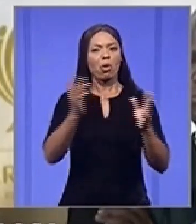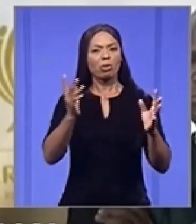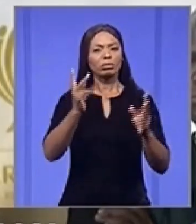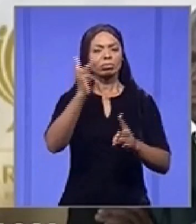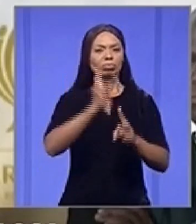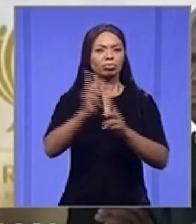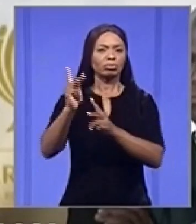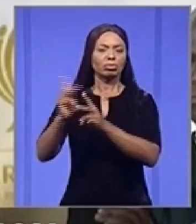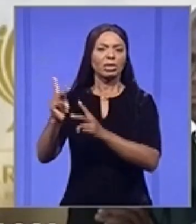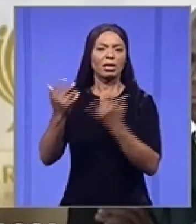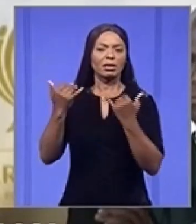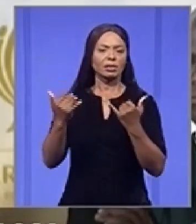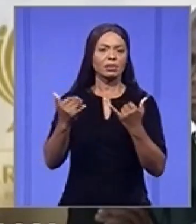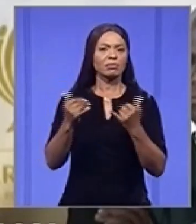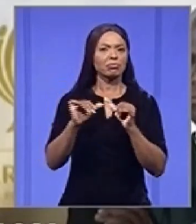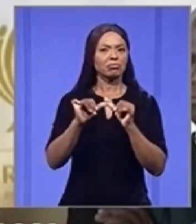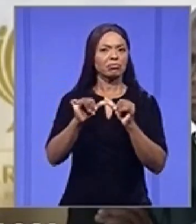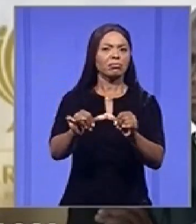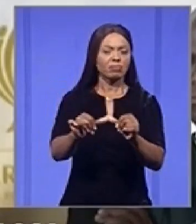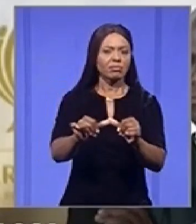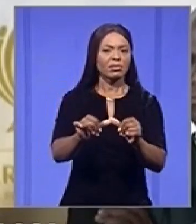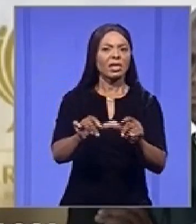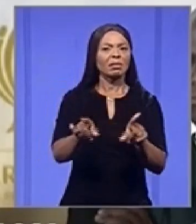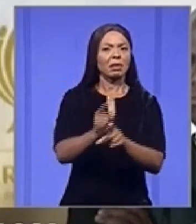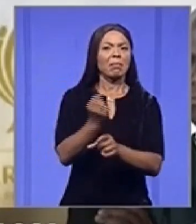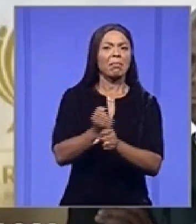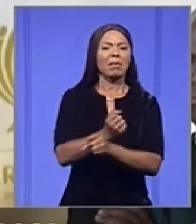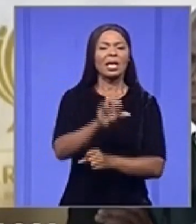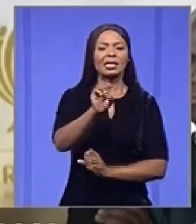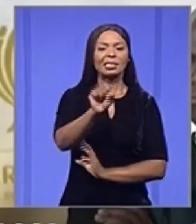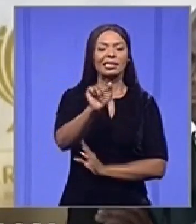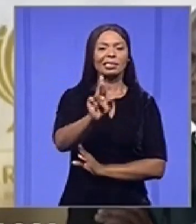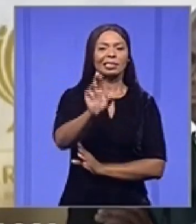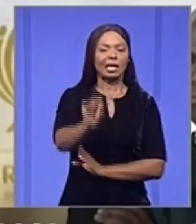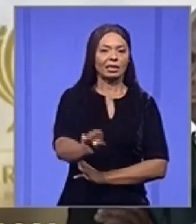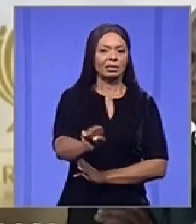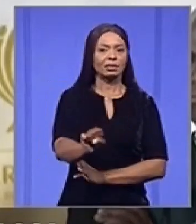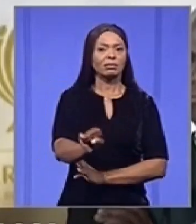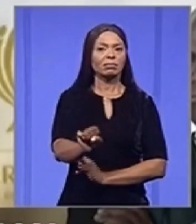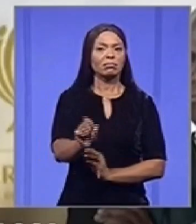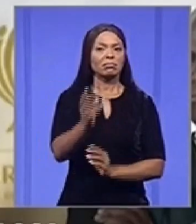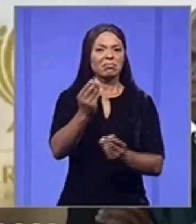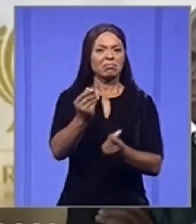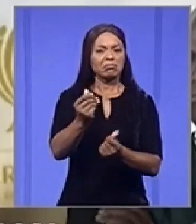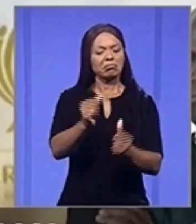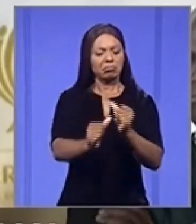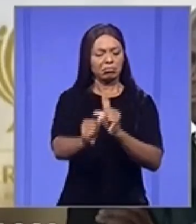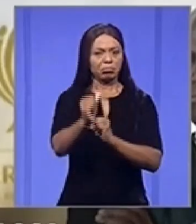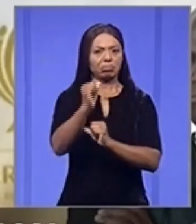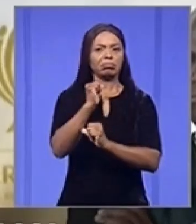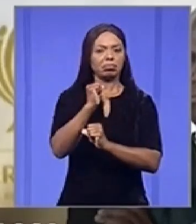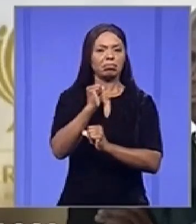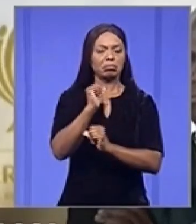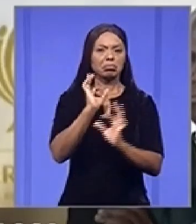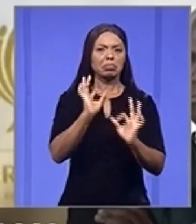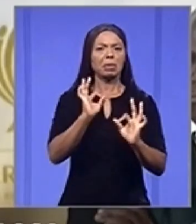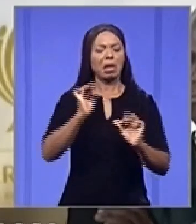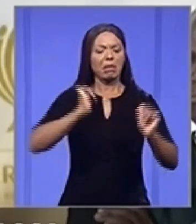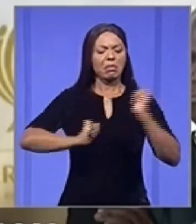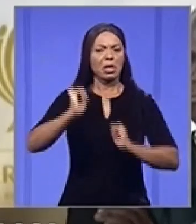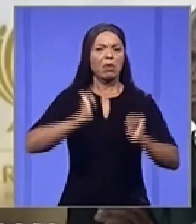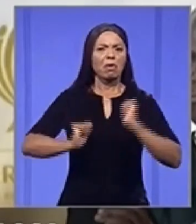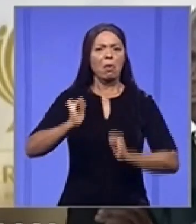institutions like the South African Revenue Service have been restored and their